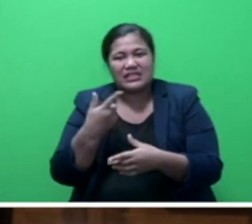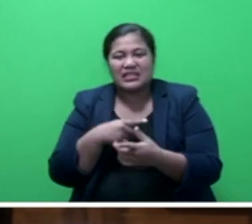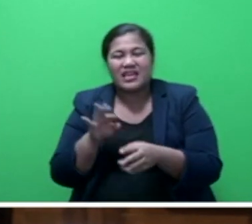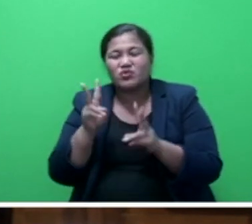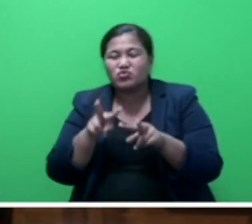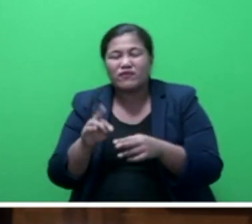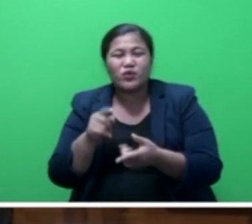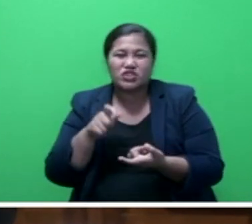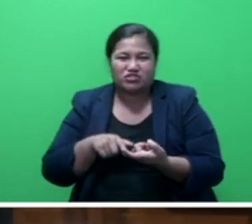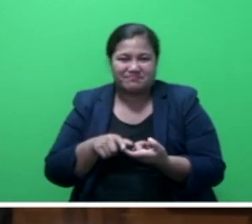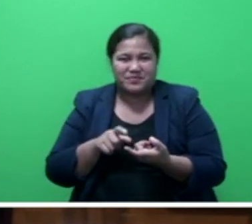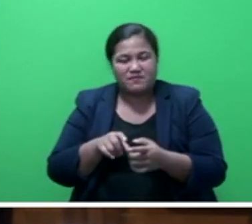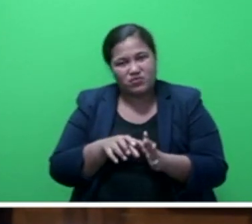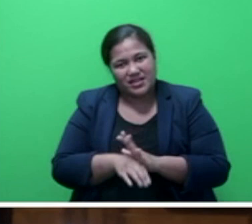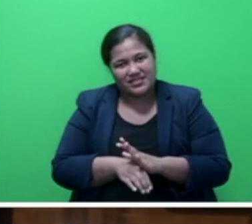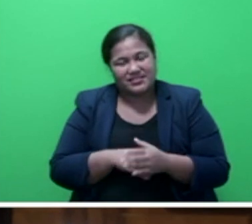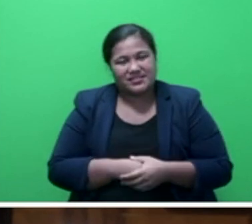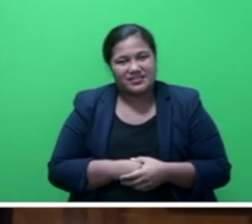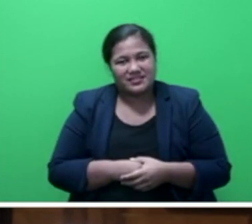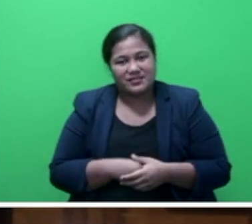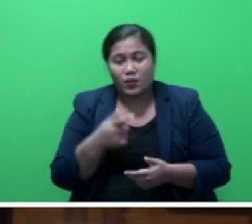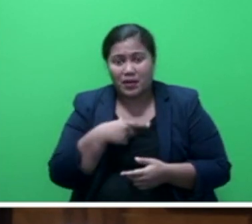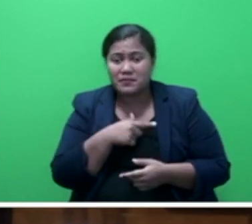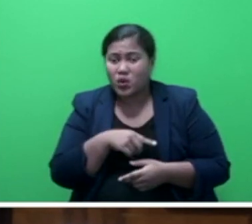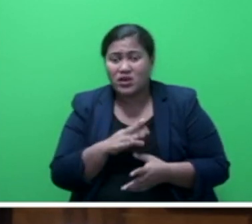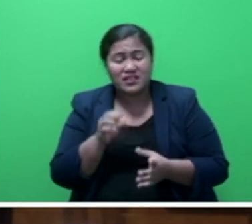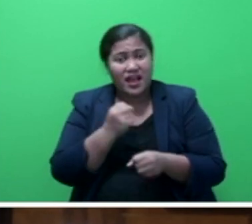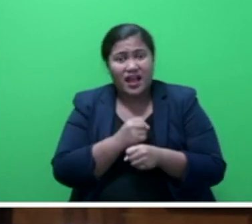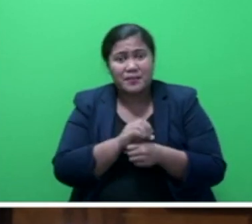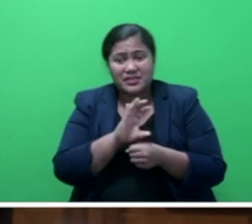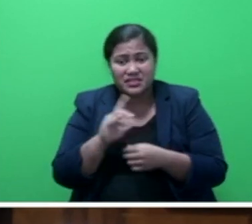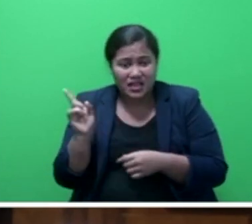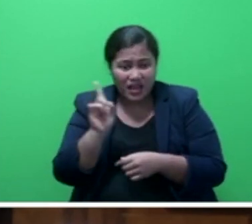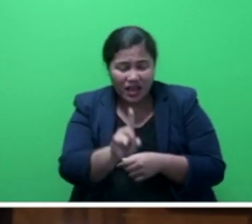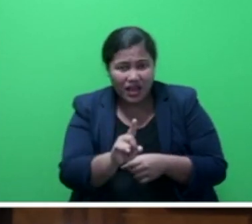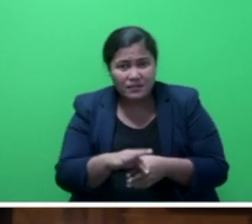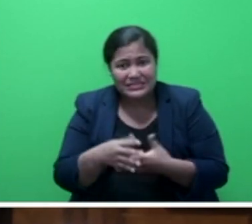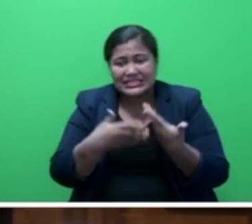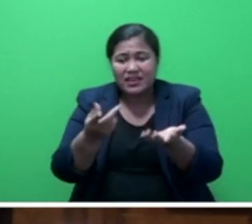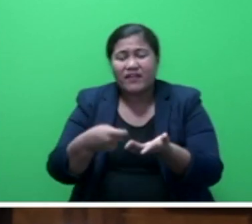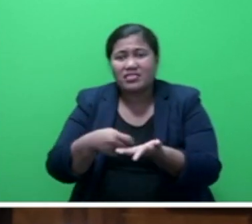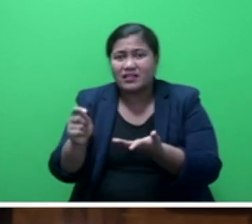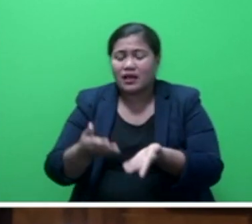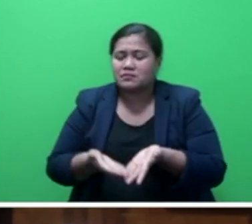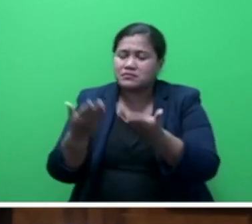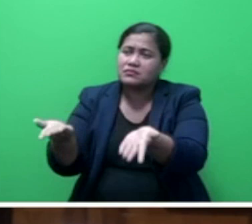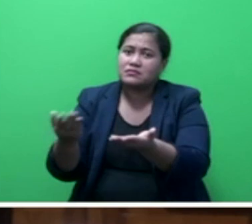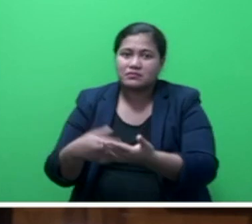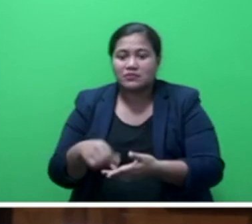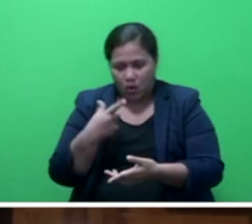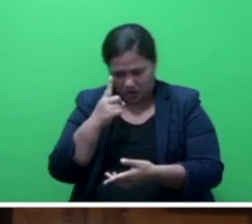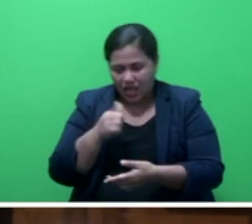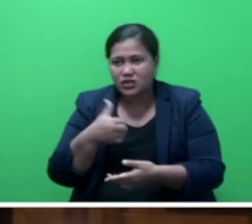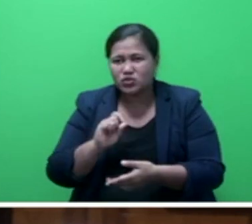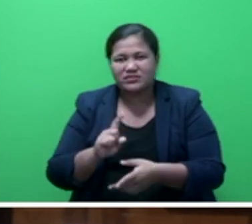price. So just because a company comes along and puts in a tender and says that they'll build a particular stretch